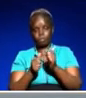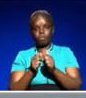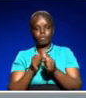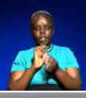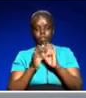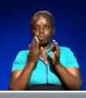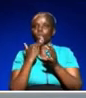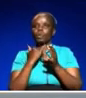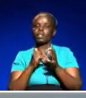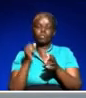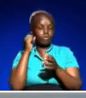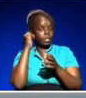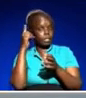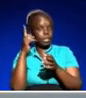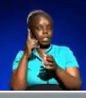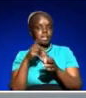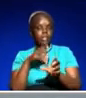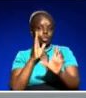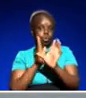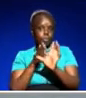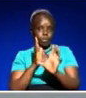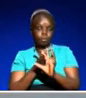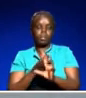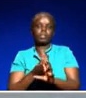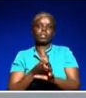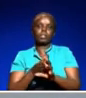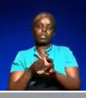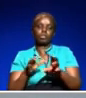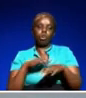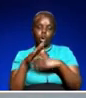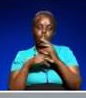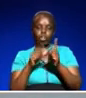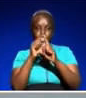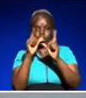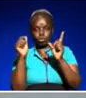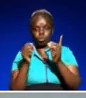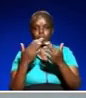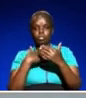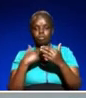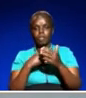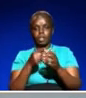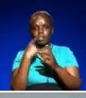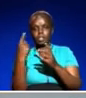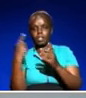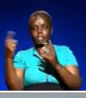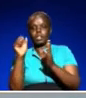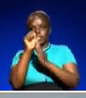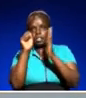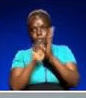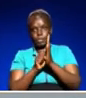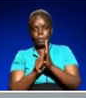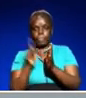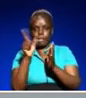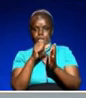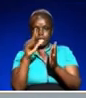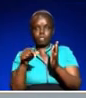the mean of your performance, you take the score that you got for subject X. Let's call it